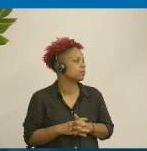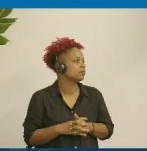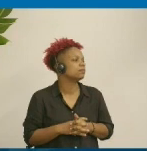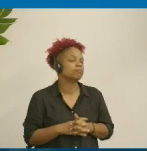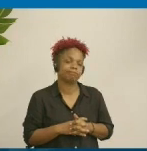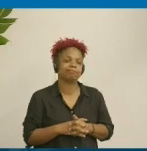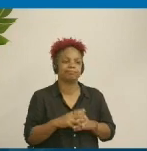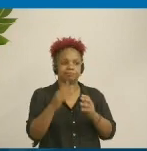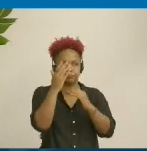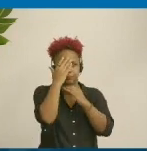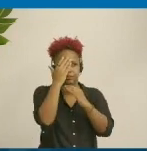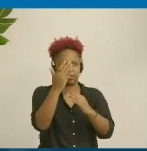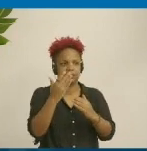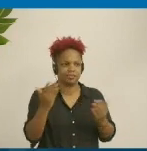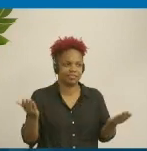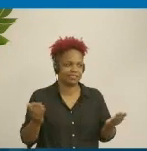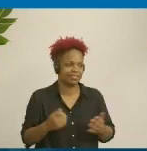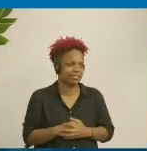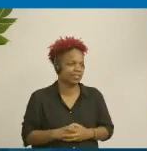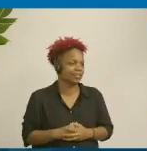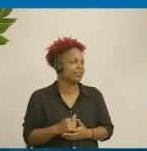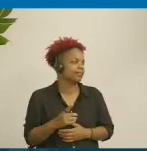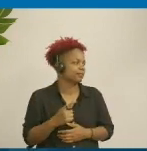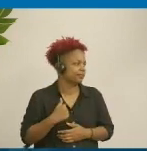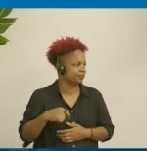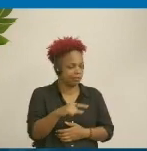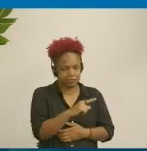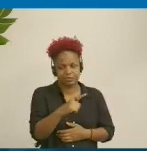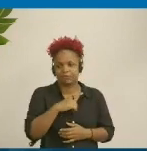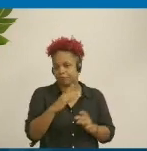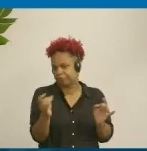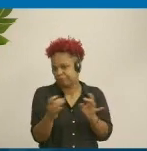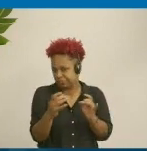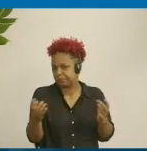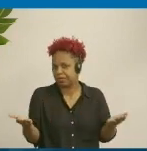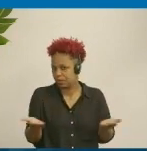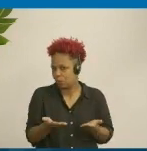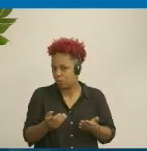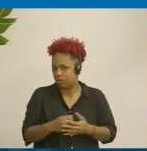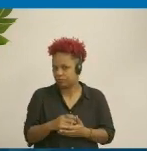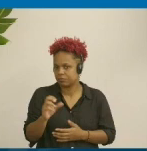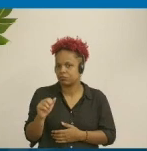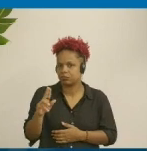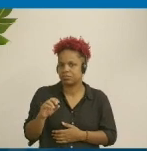feedback. So, Susanne, do you want to start?